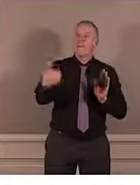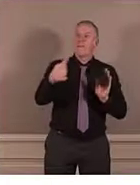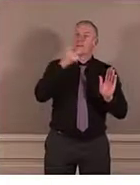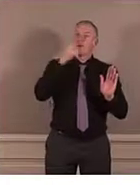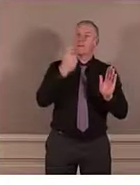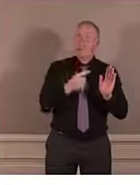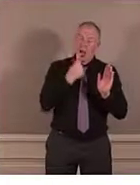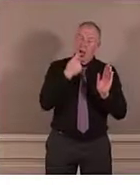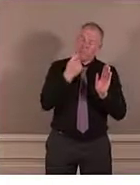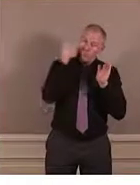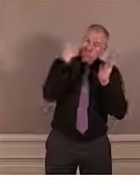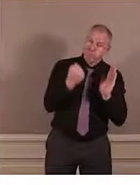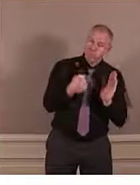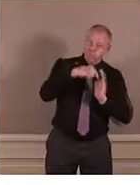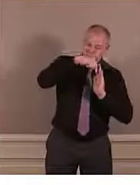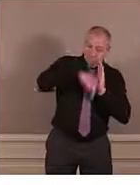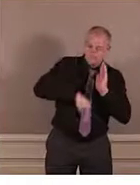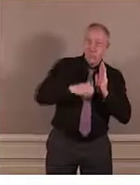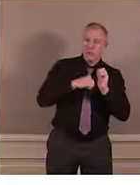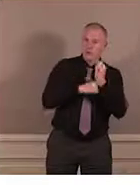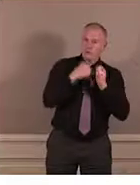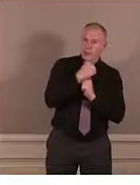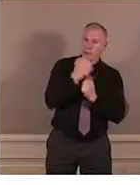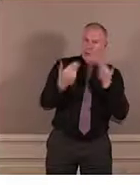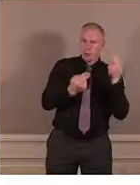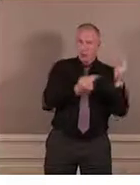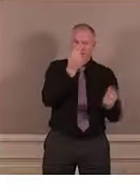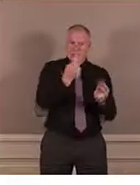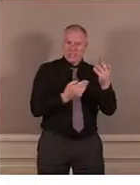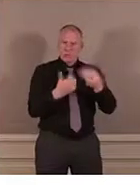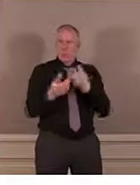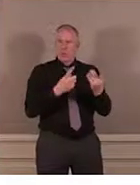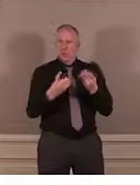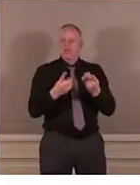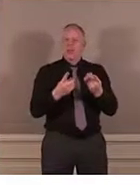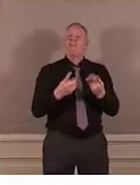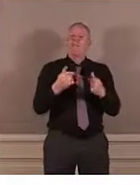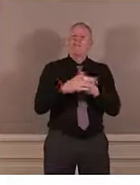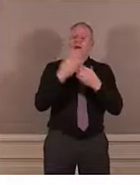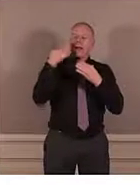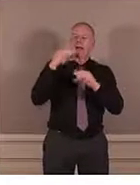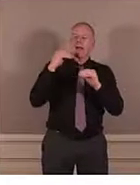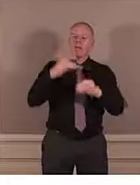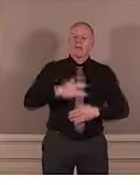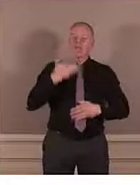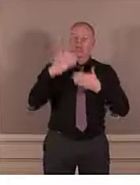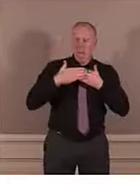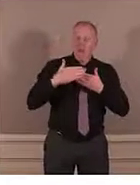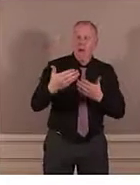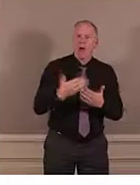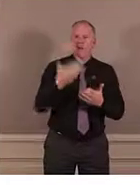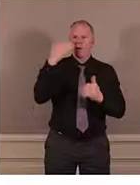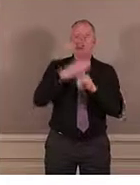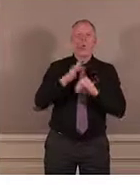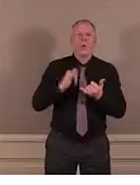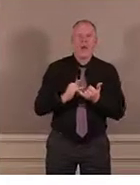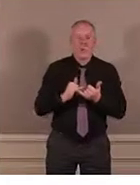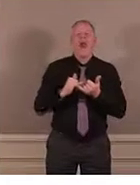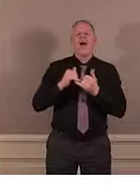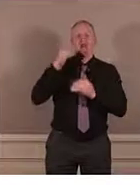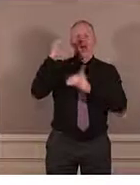a really robust structure for assessing practice in education and lifelong learning in adult day service centres.